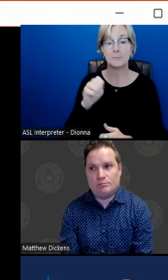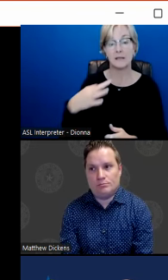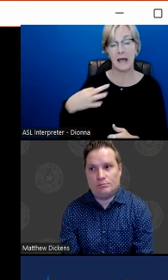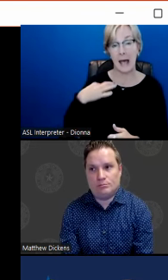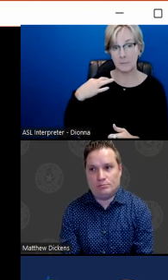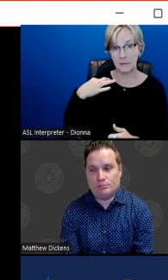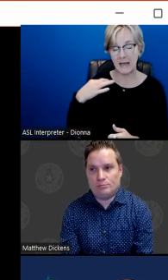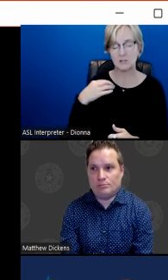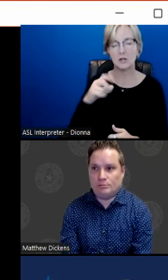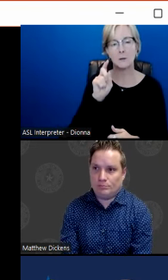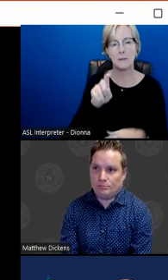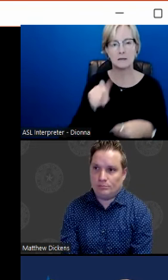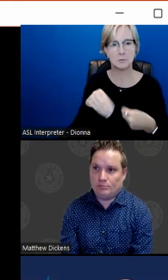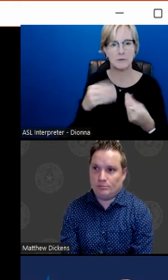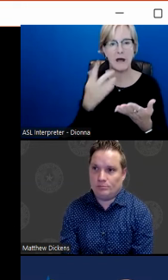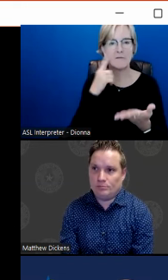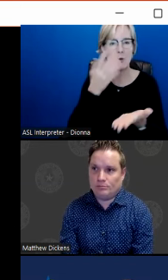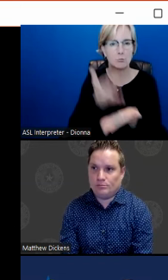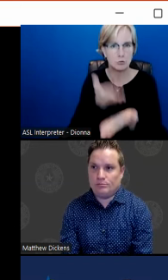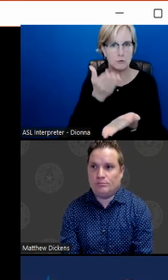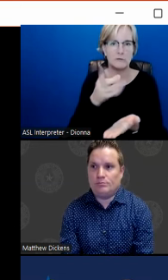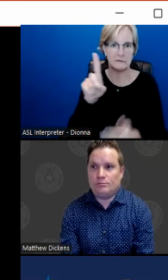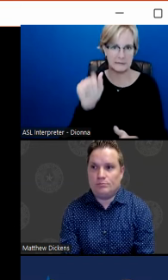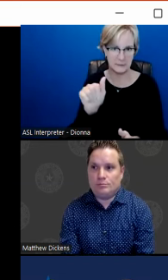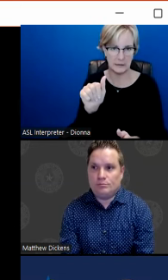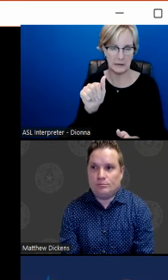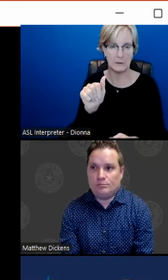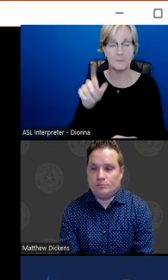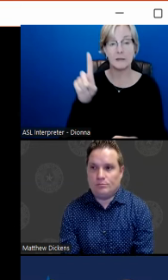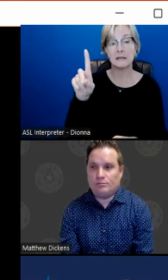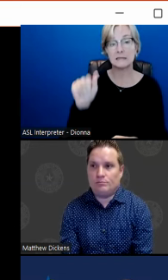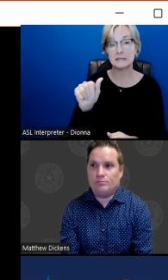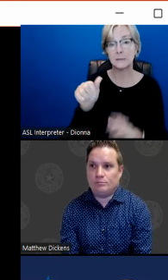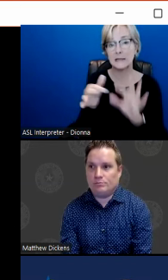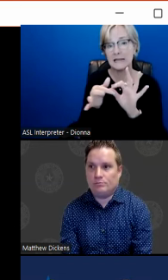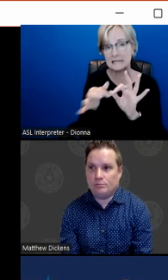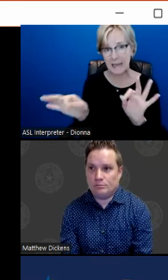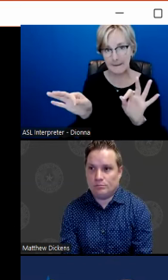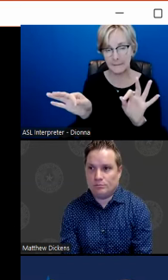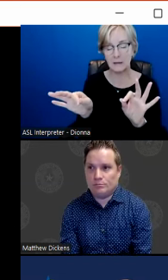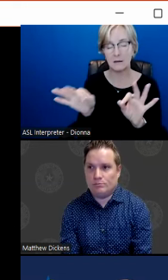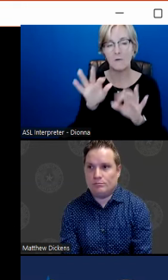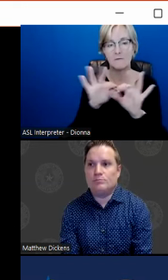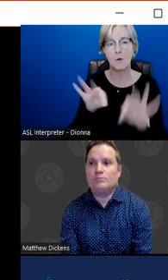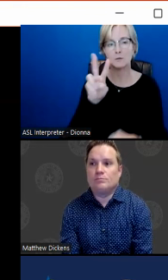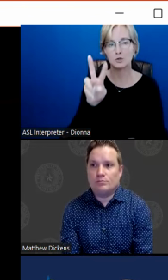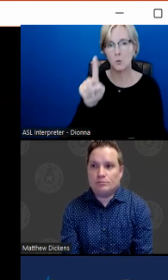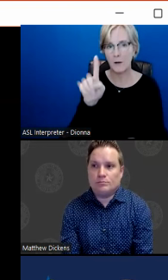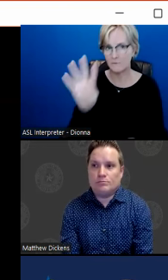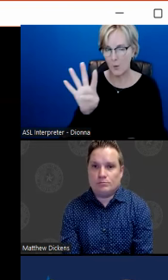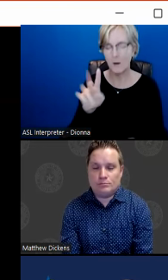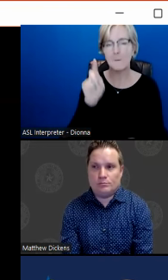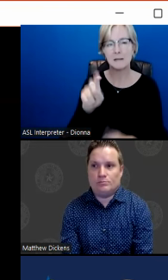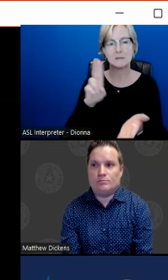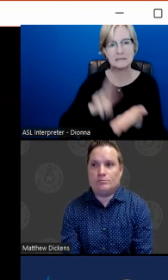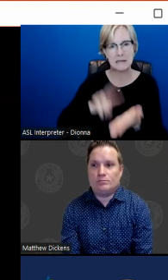placard must provide for proof of disability. The disability statement on the form 214 must be